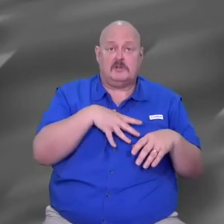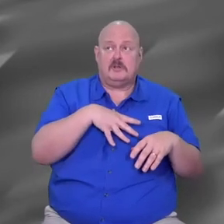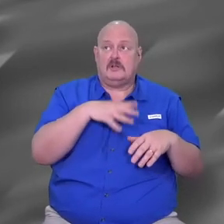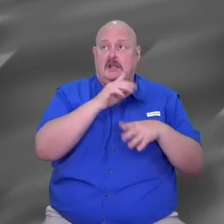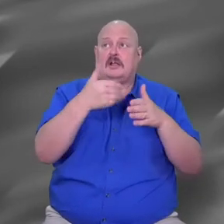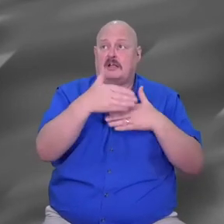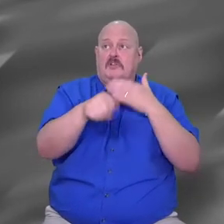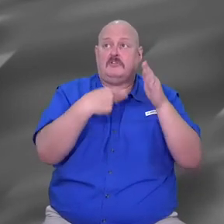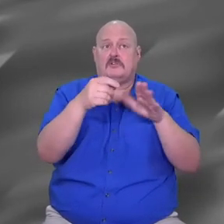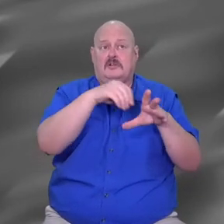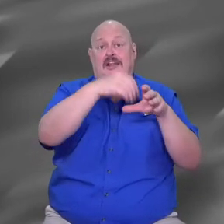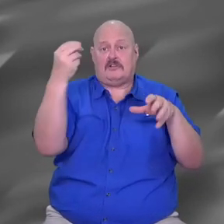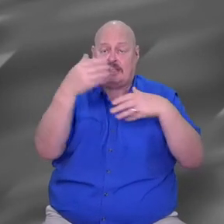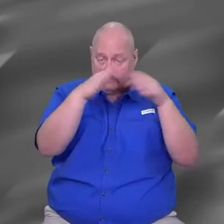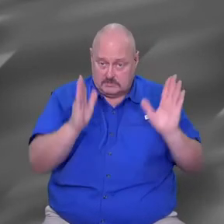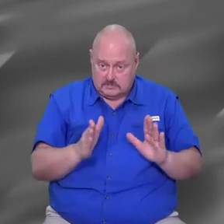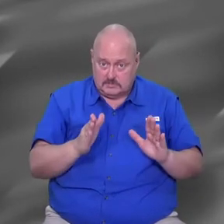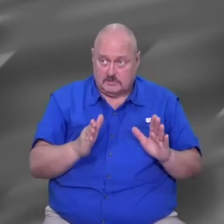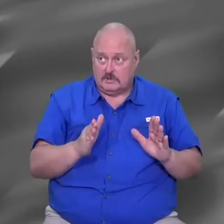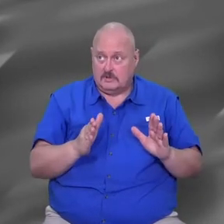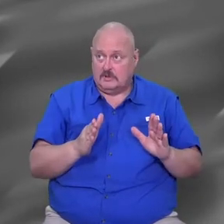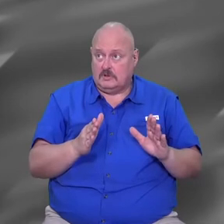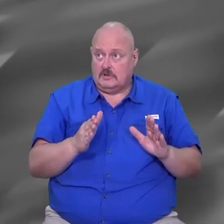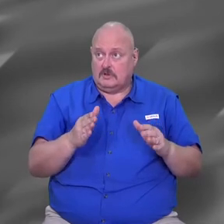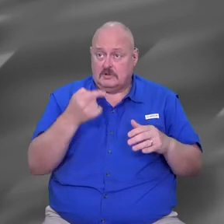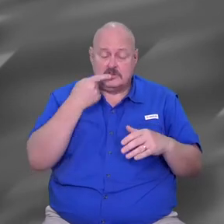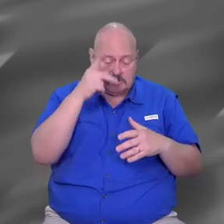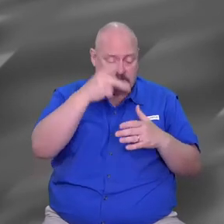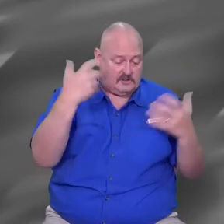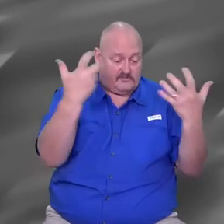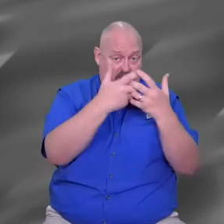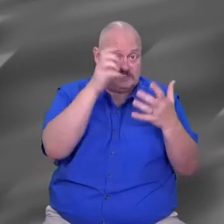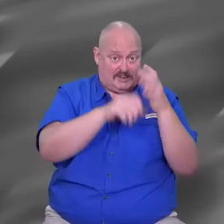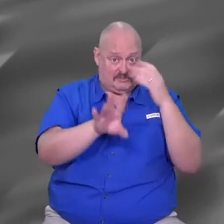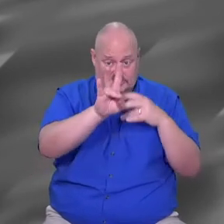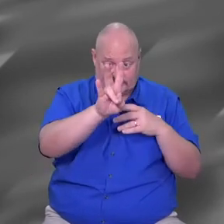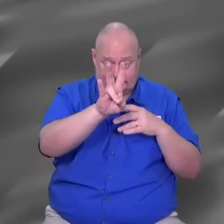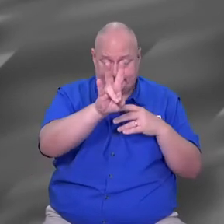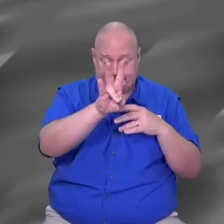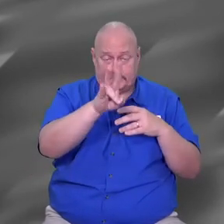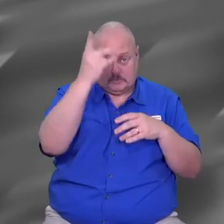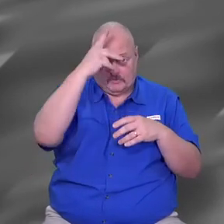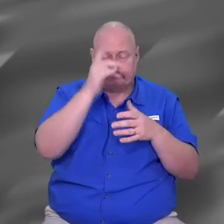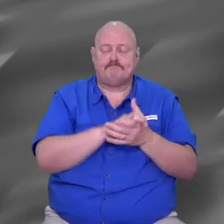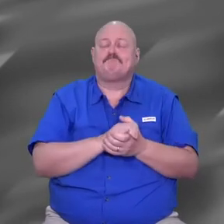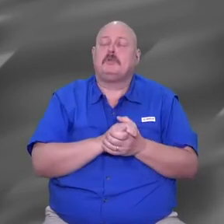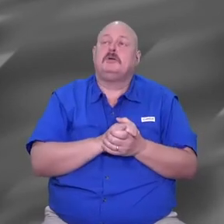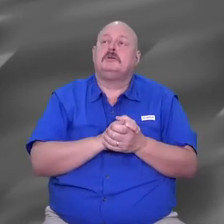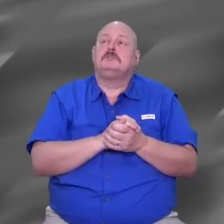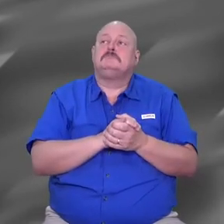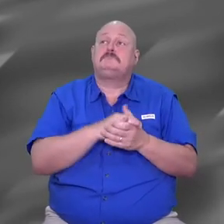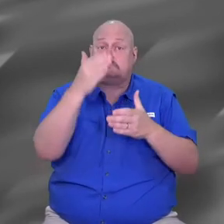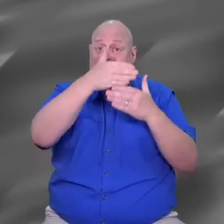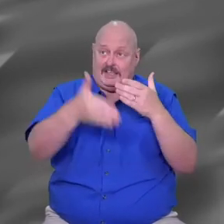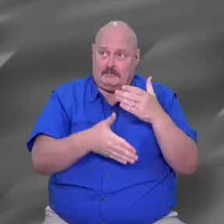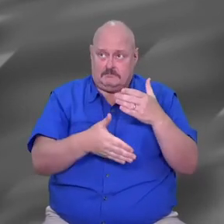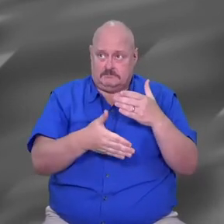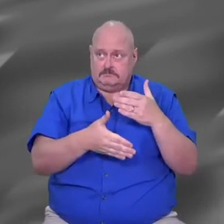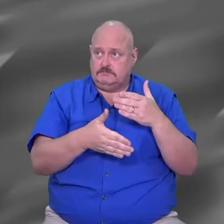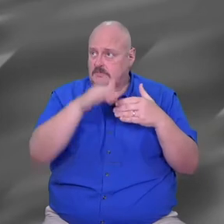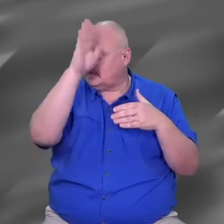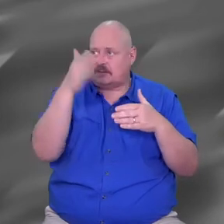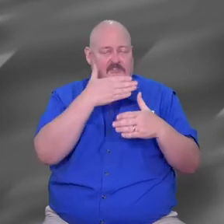and sneaking out of the house? Fits in line right here with Proverbs chapter 7, does it not? The end